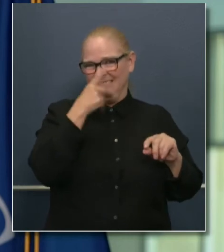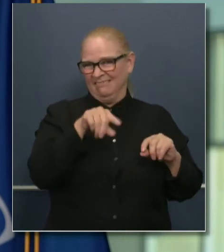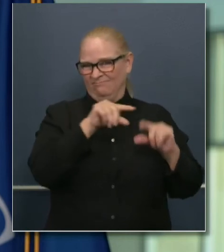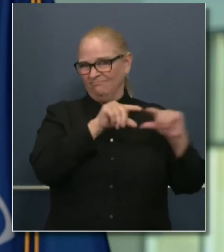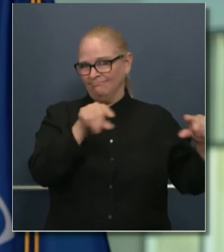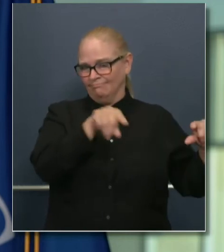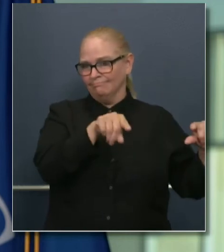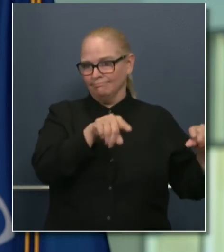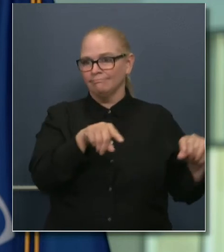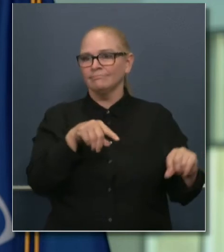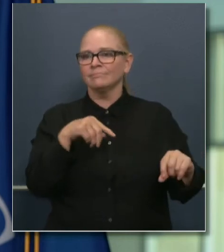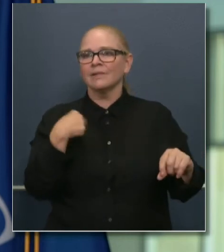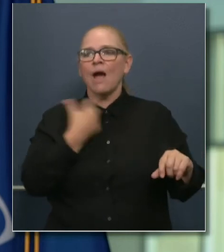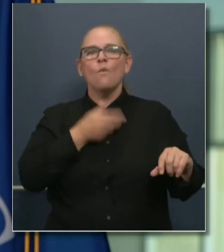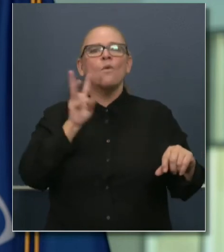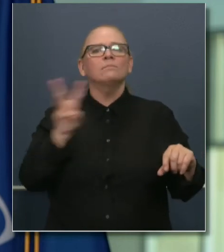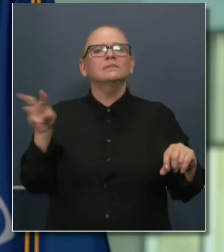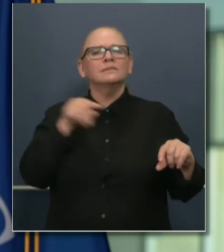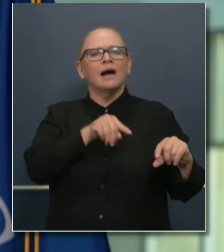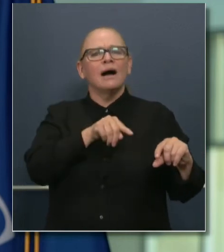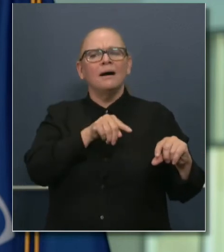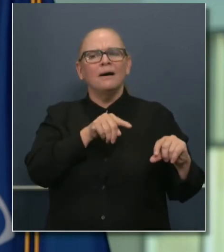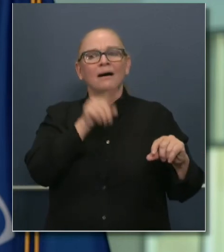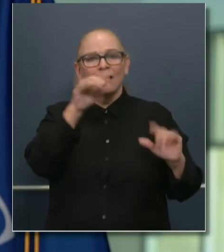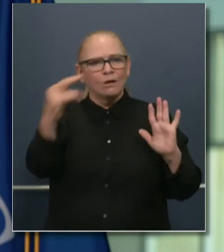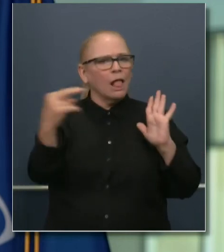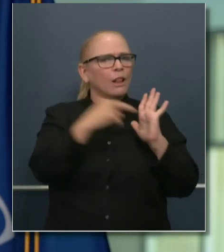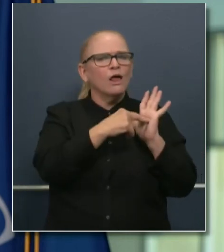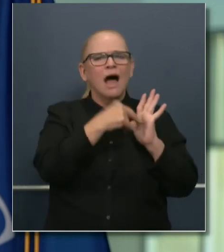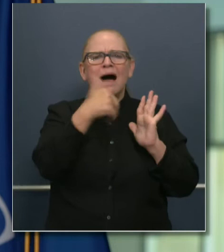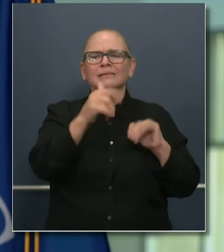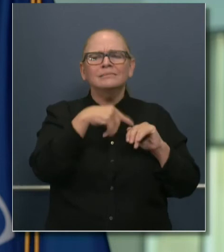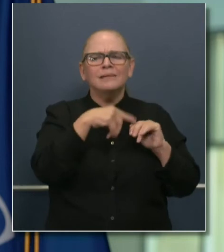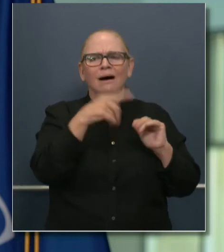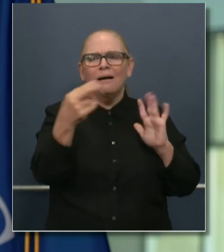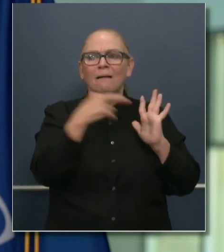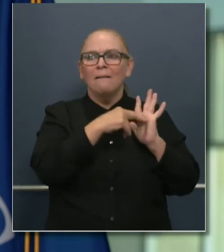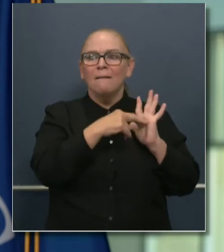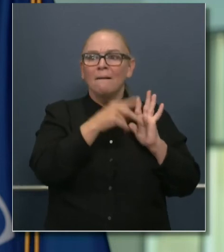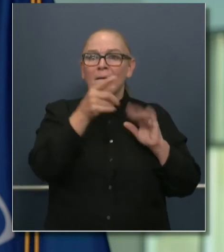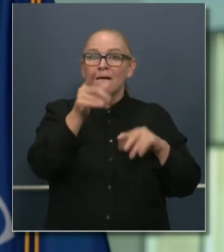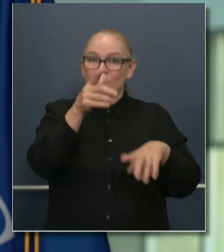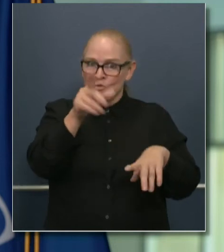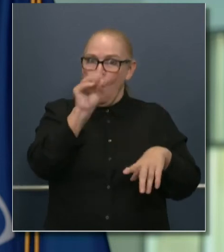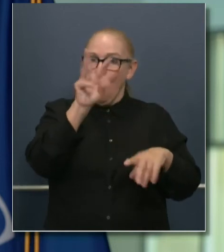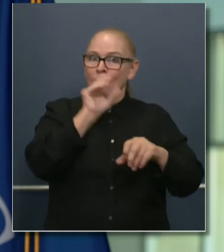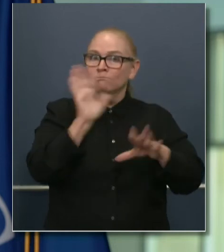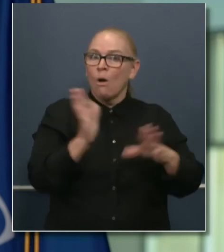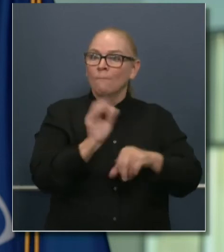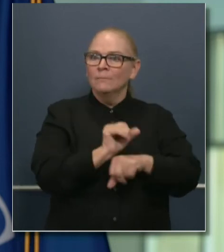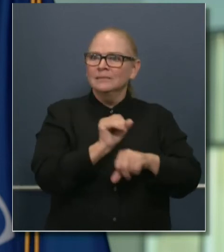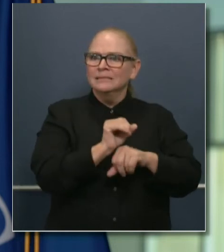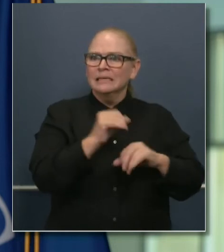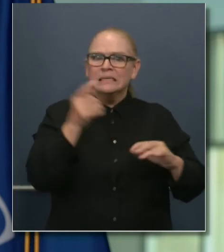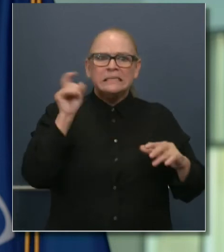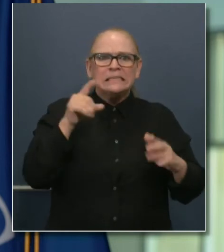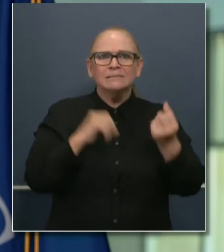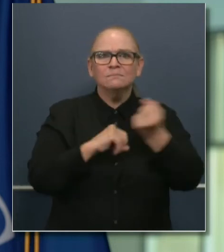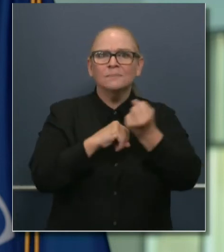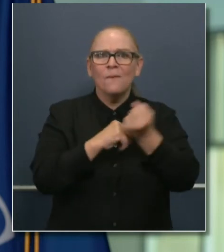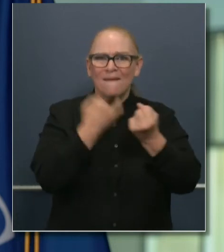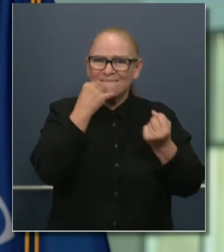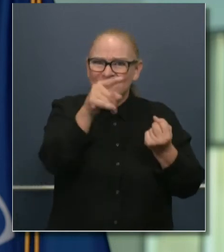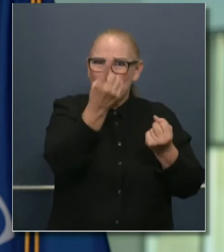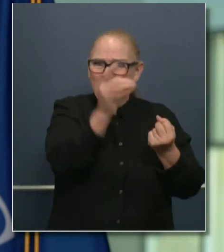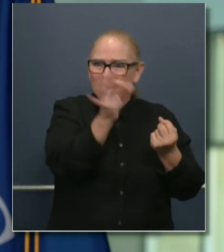covid19.ca.gov is our resource site. And if you are one of those business representatives that has